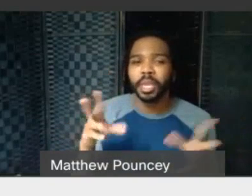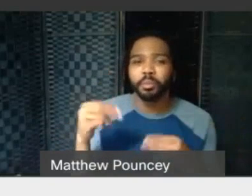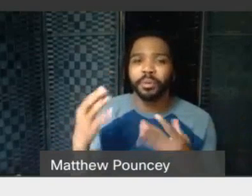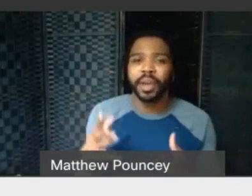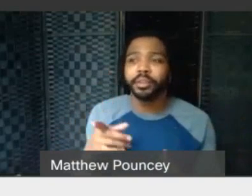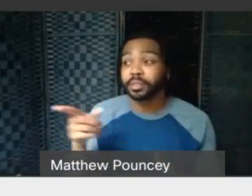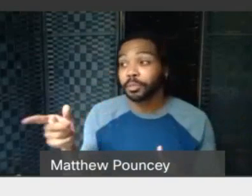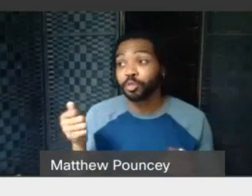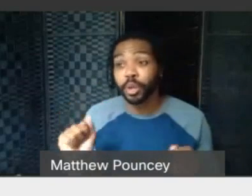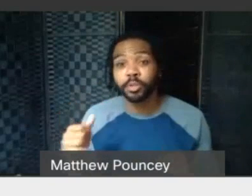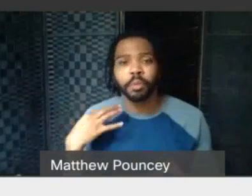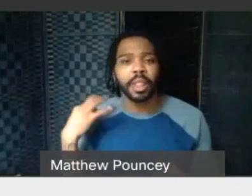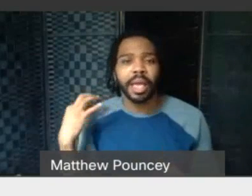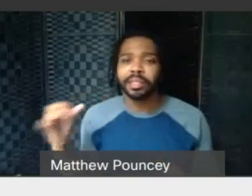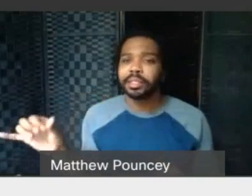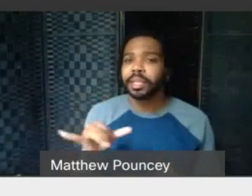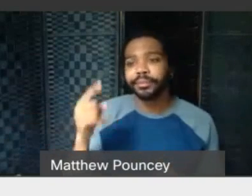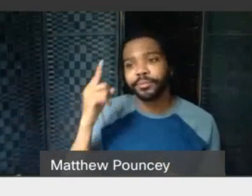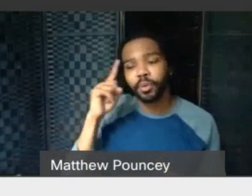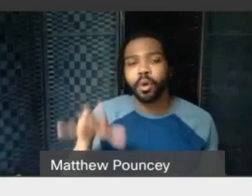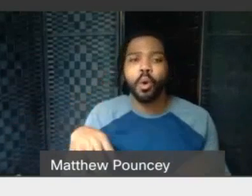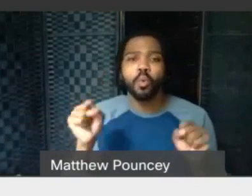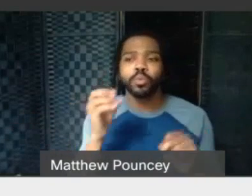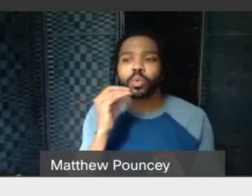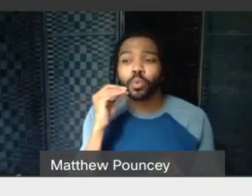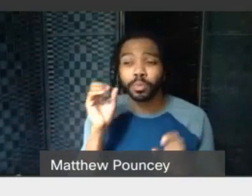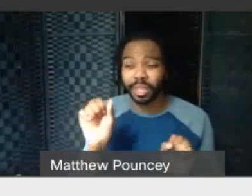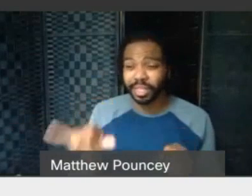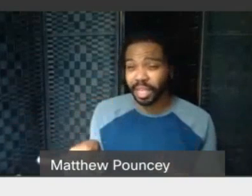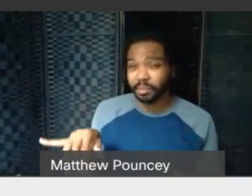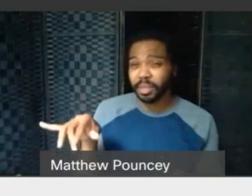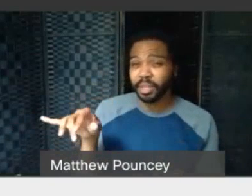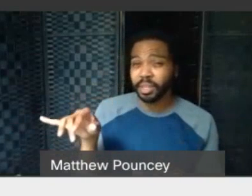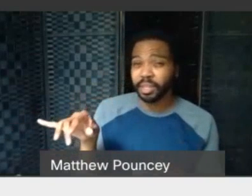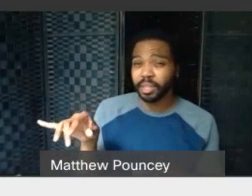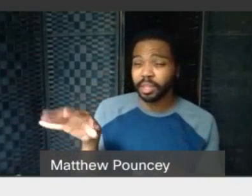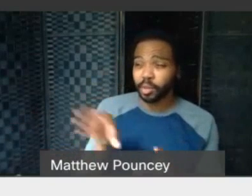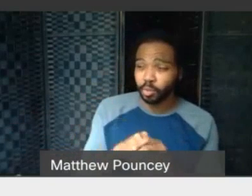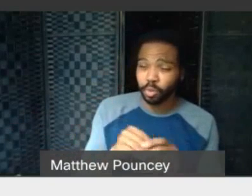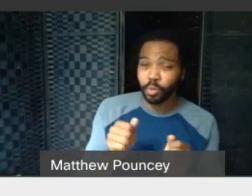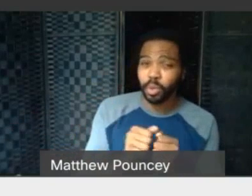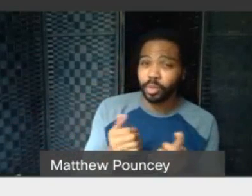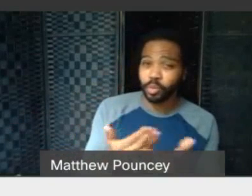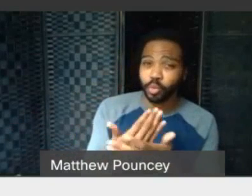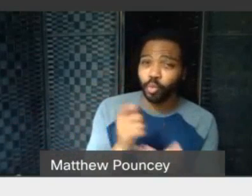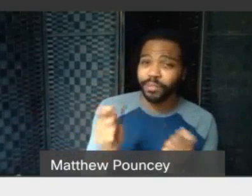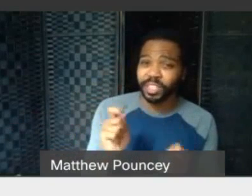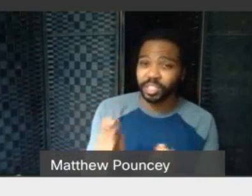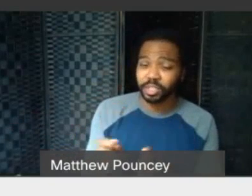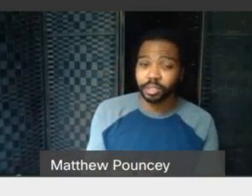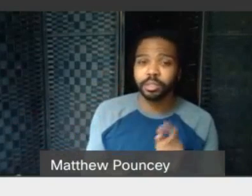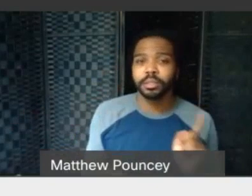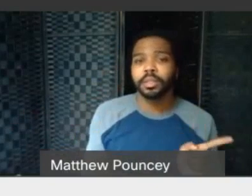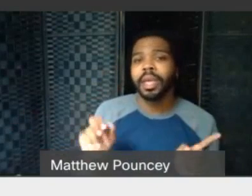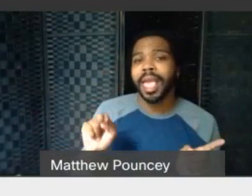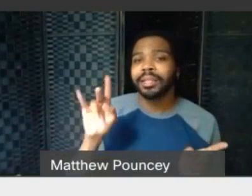the same to host home. Could that be included in any upcoming revision? Well, the services in a host home